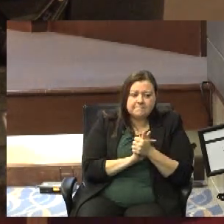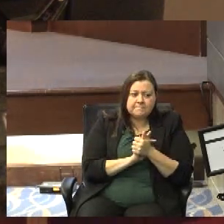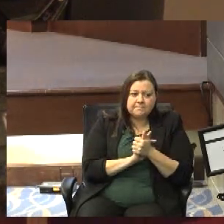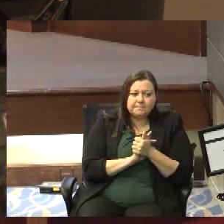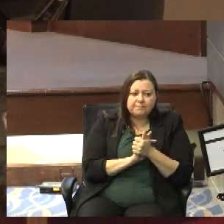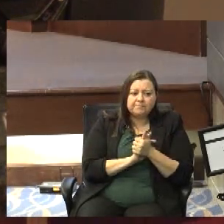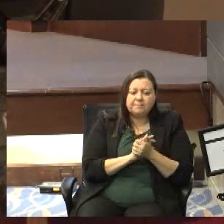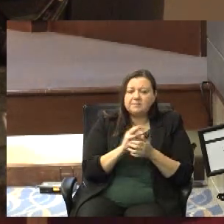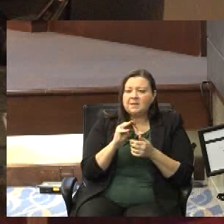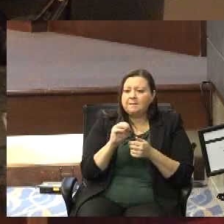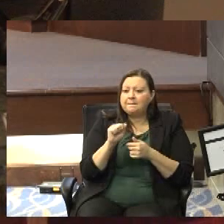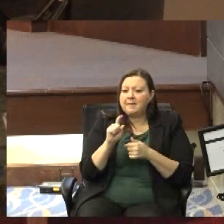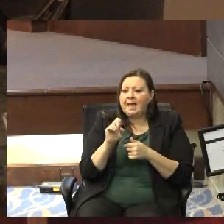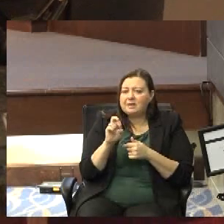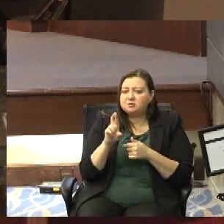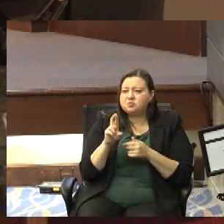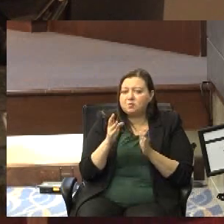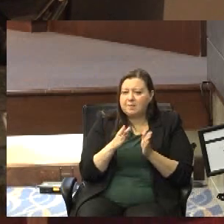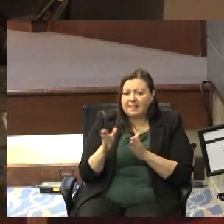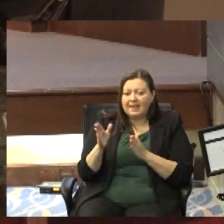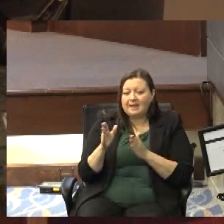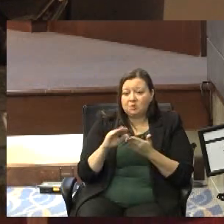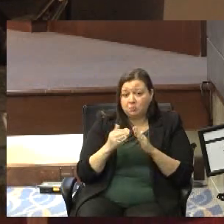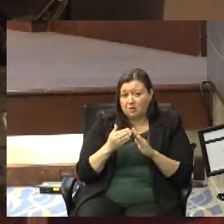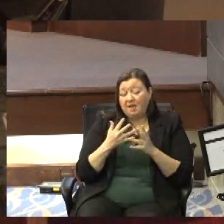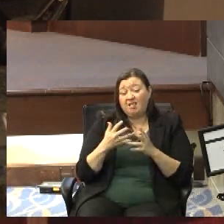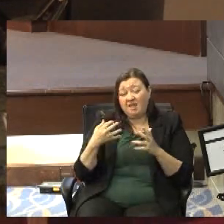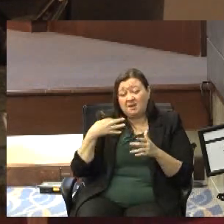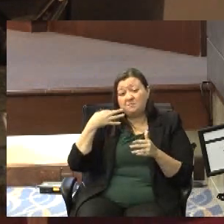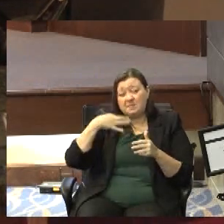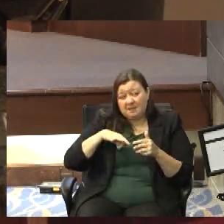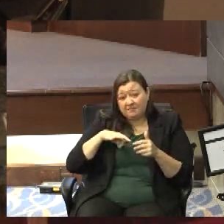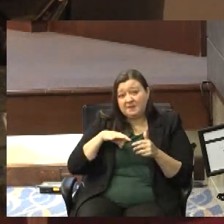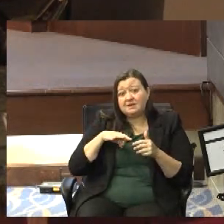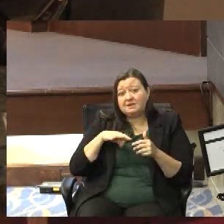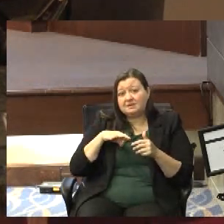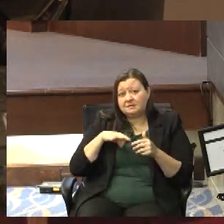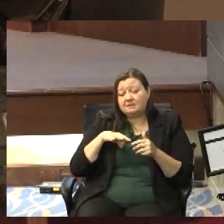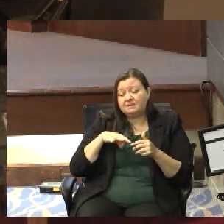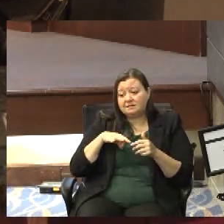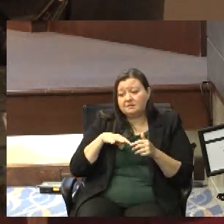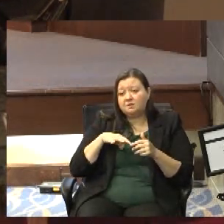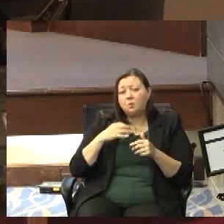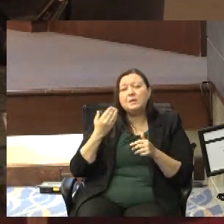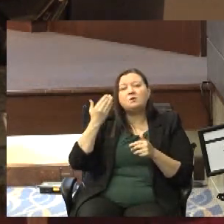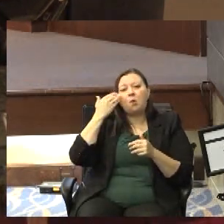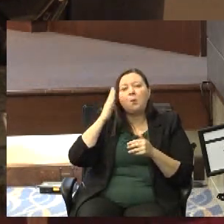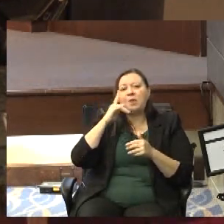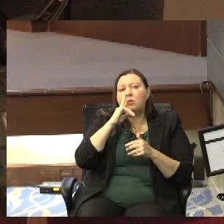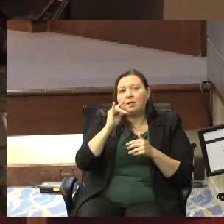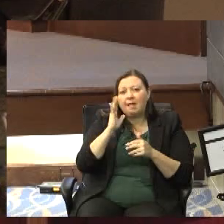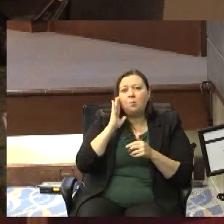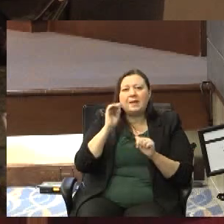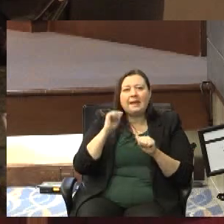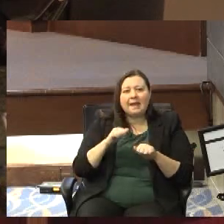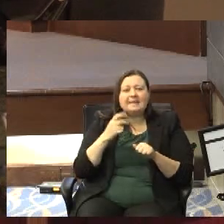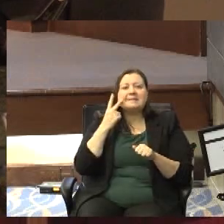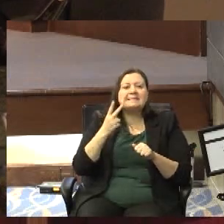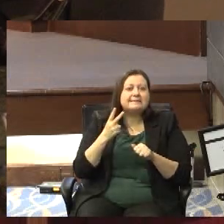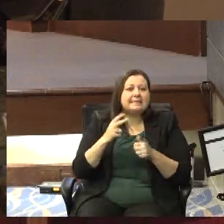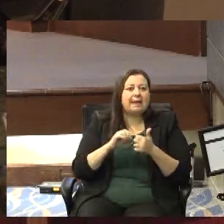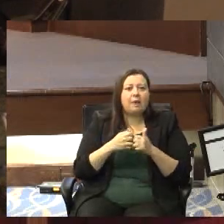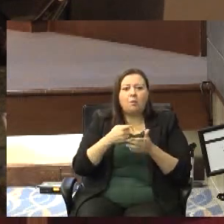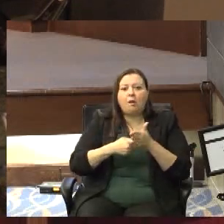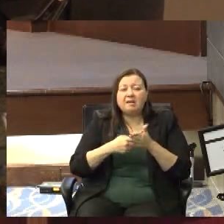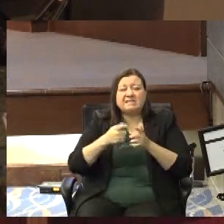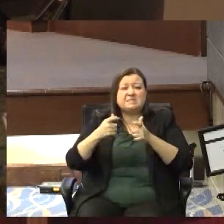The master plan community, I think, has a lot of benefit to it because we know what's going to be there. We can kind of have a look at it as long as we can kind of contain costs. These are